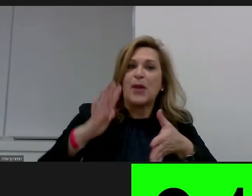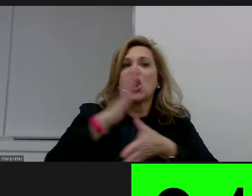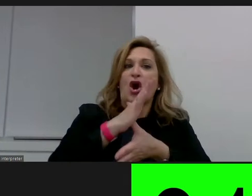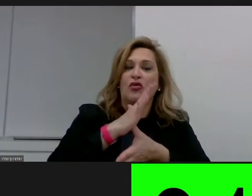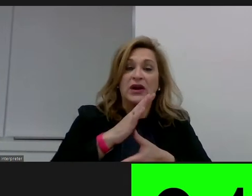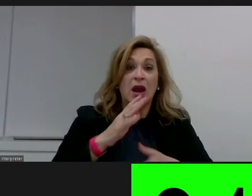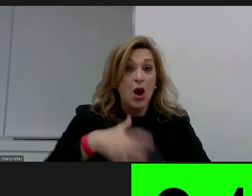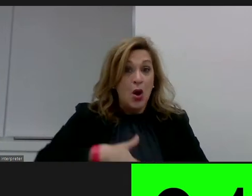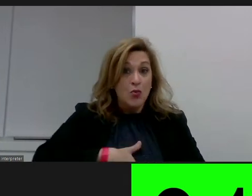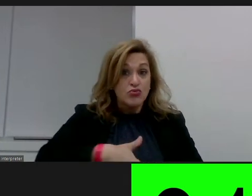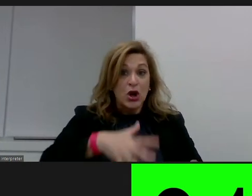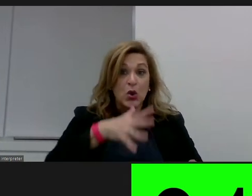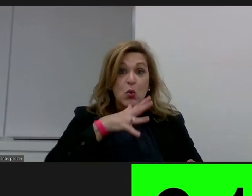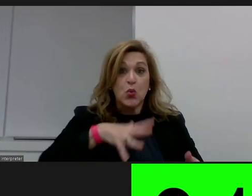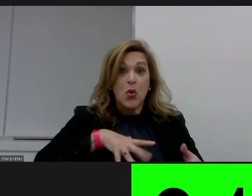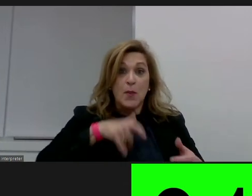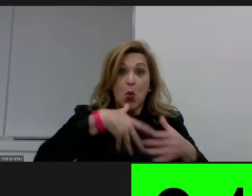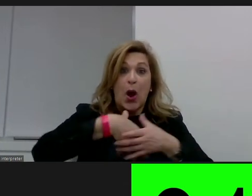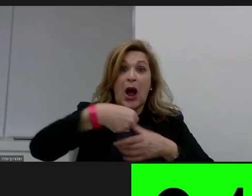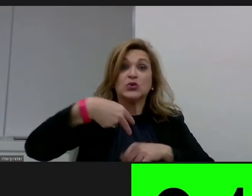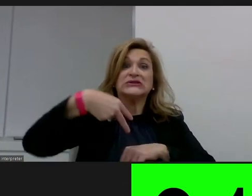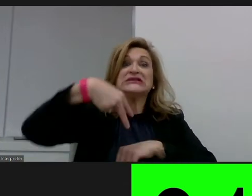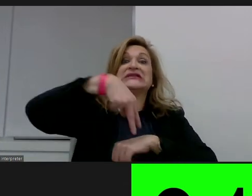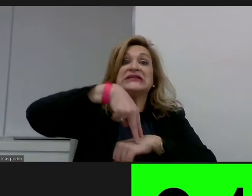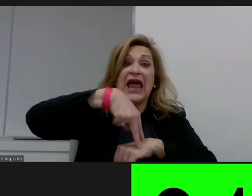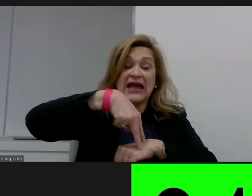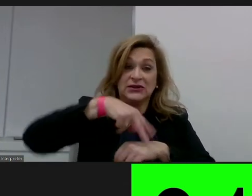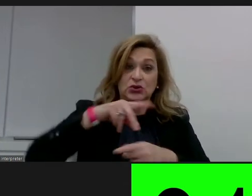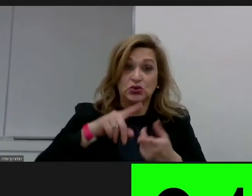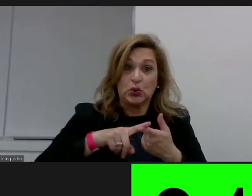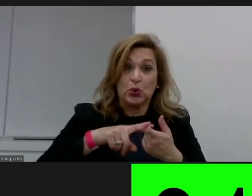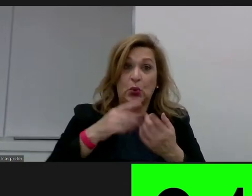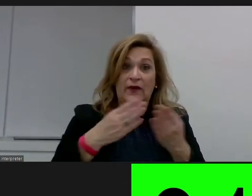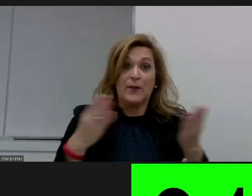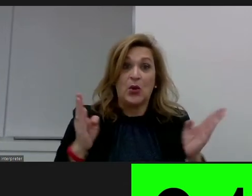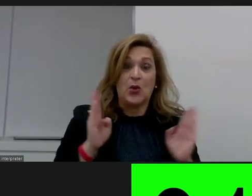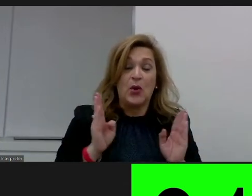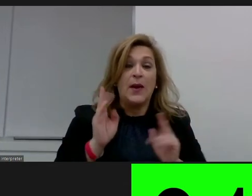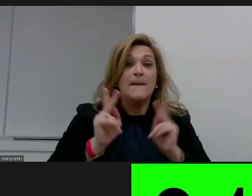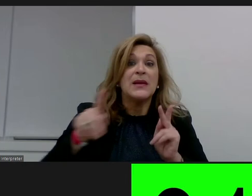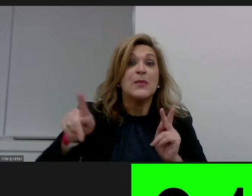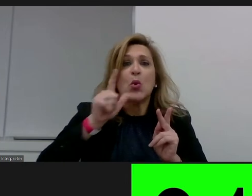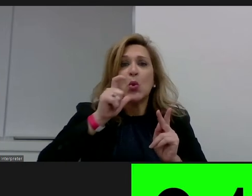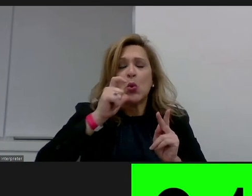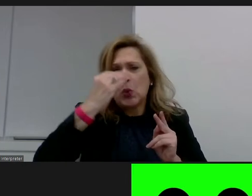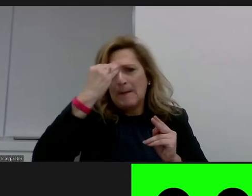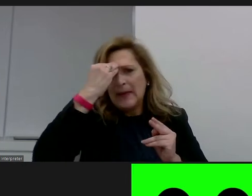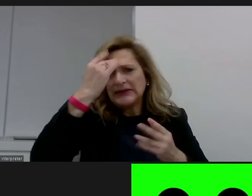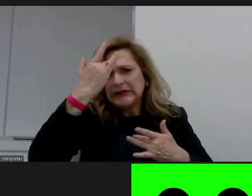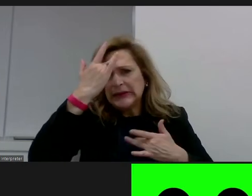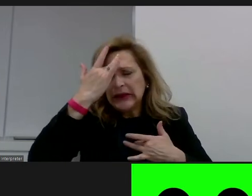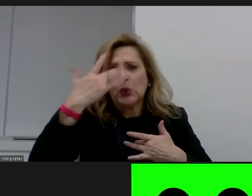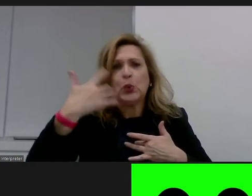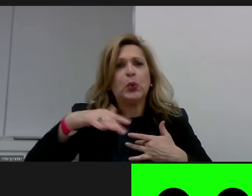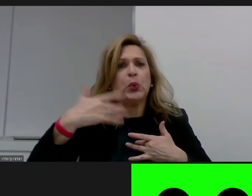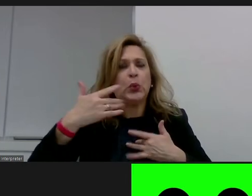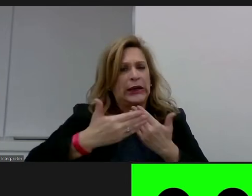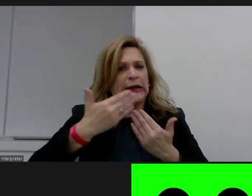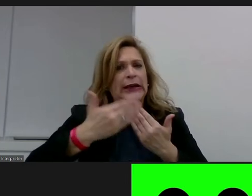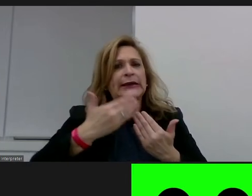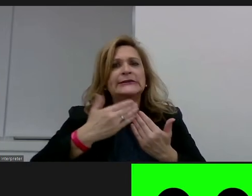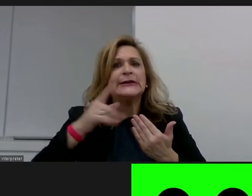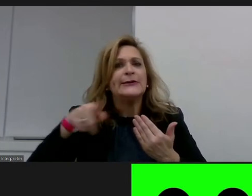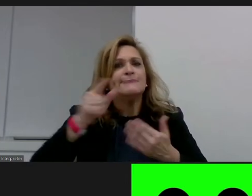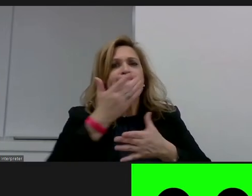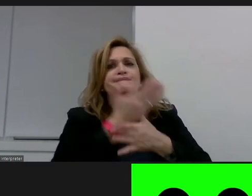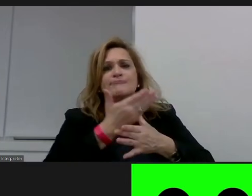outside of the booths, standing outside, being subject to vagrants, emotionally disturbed people, and things of that nature. There has